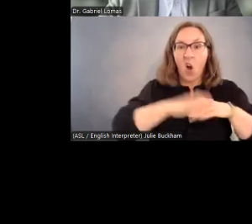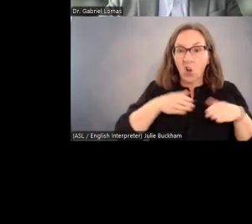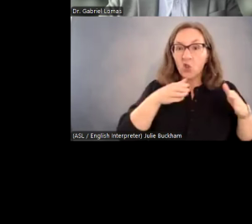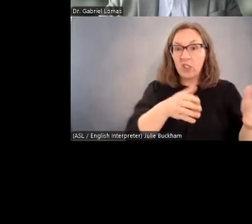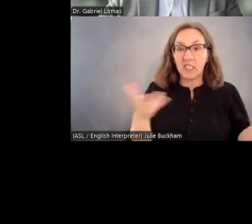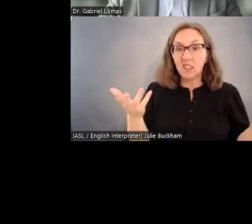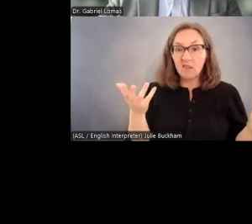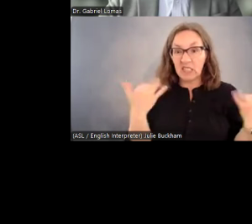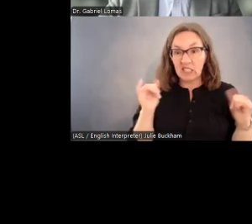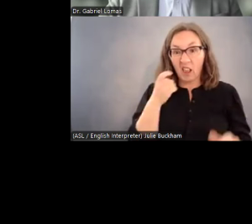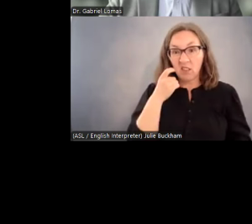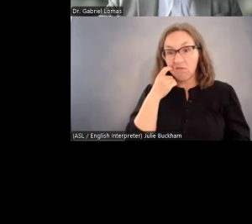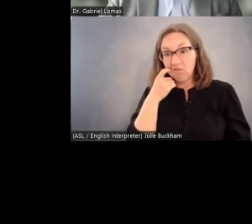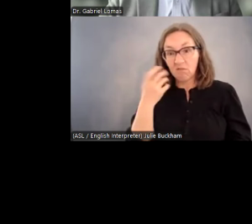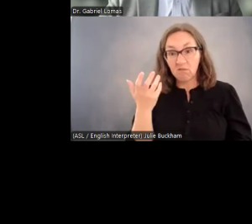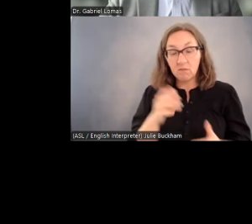please.